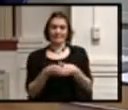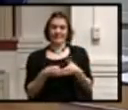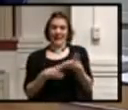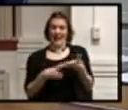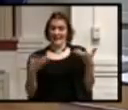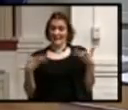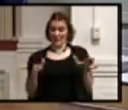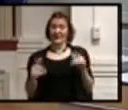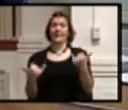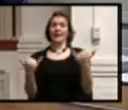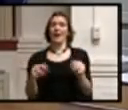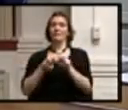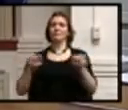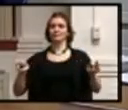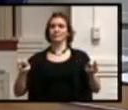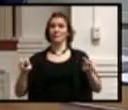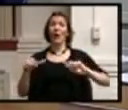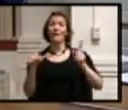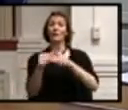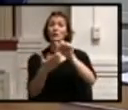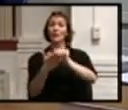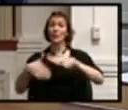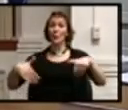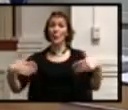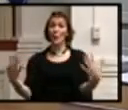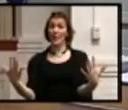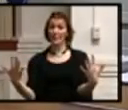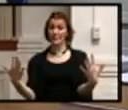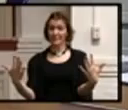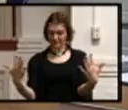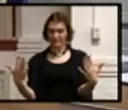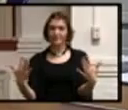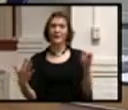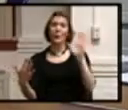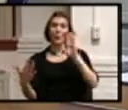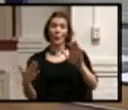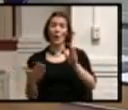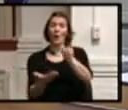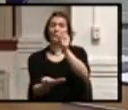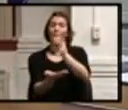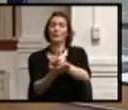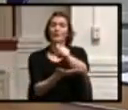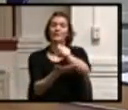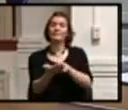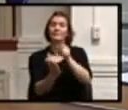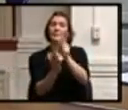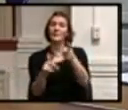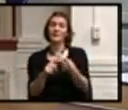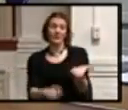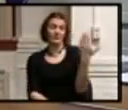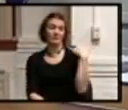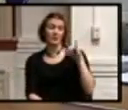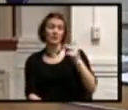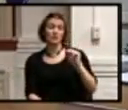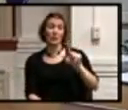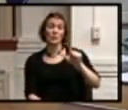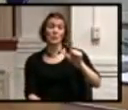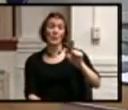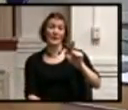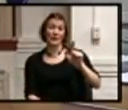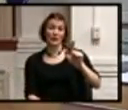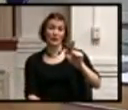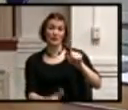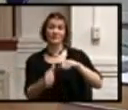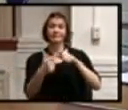The first item on the agenda tonight is to approve the minutes from January